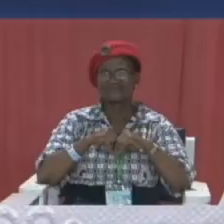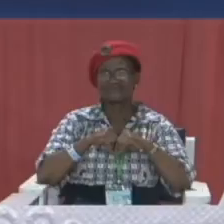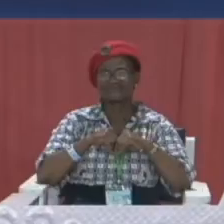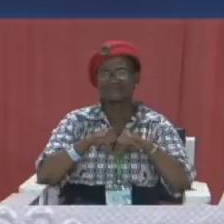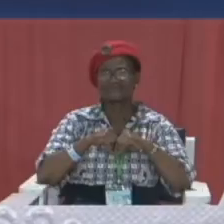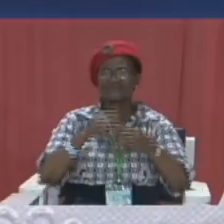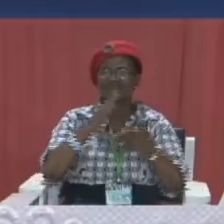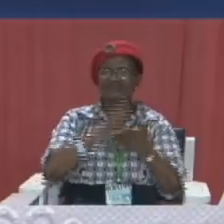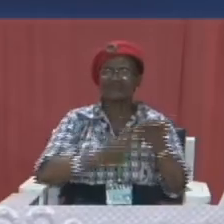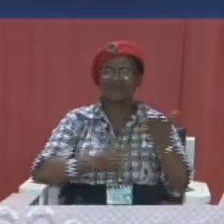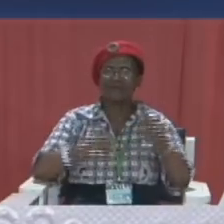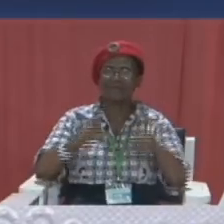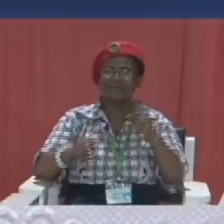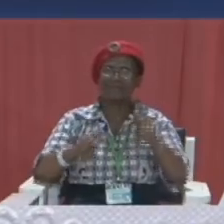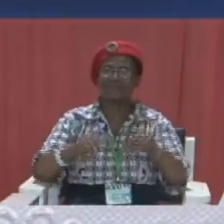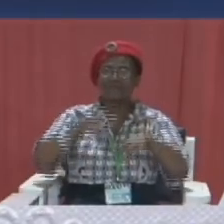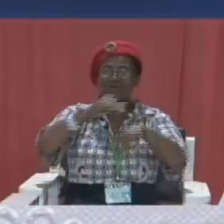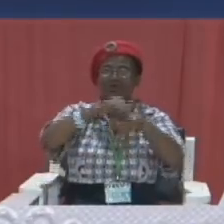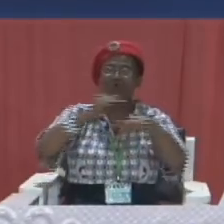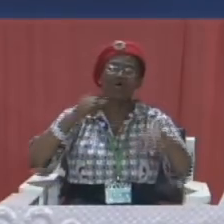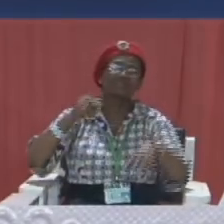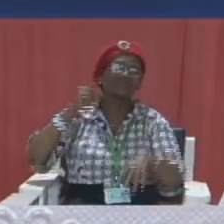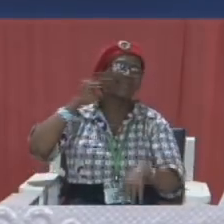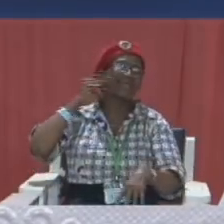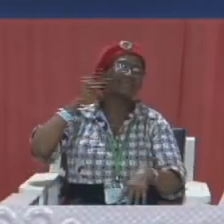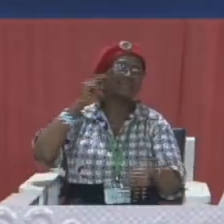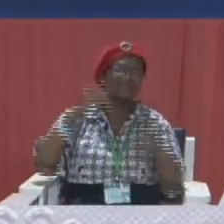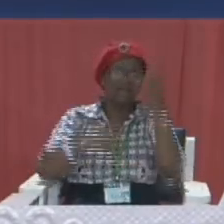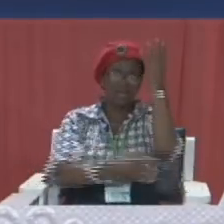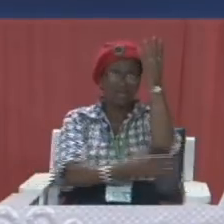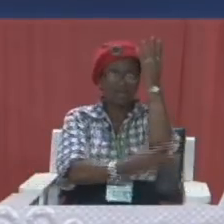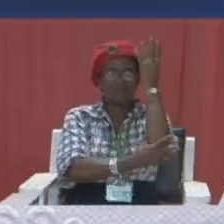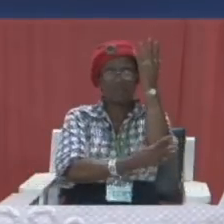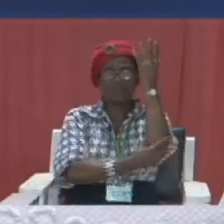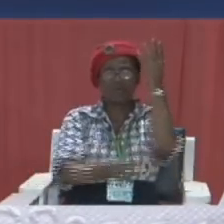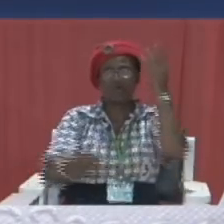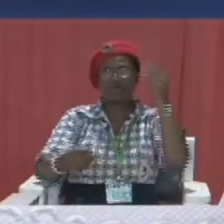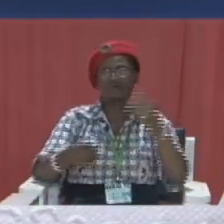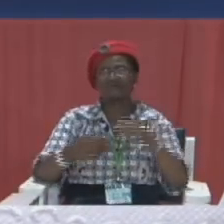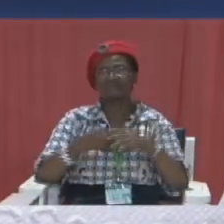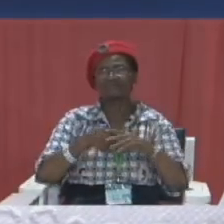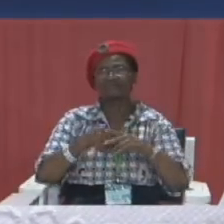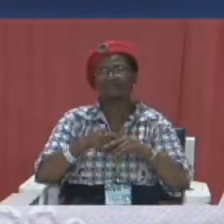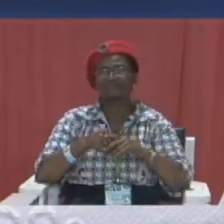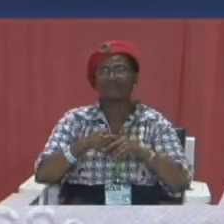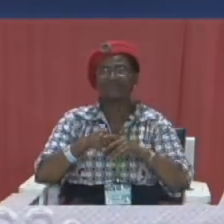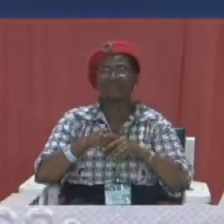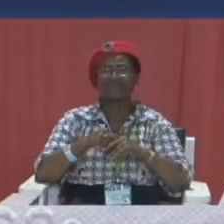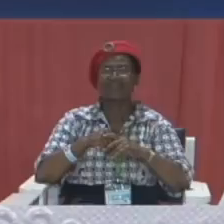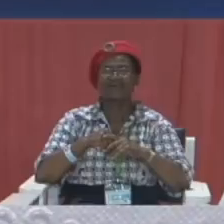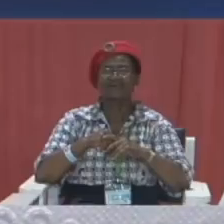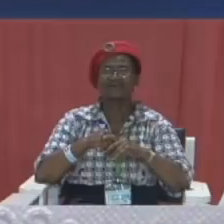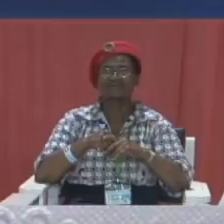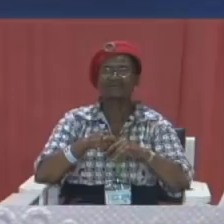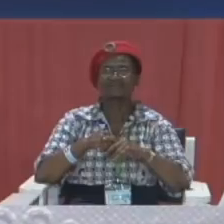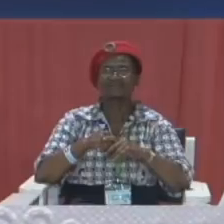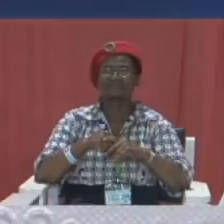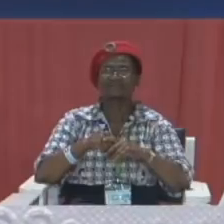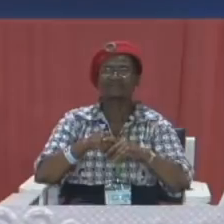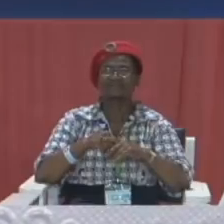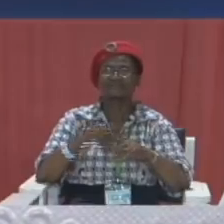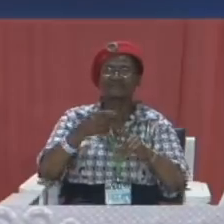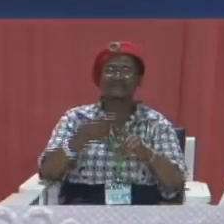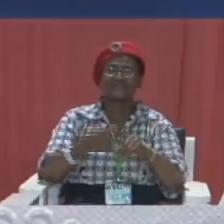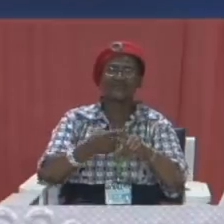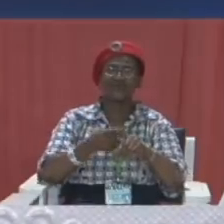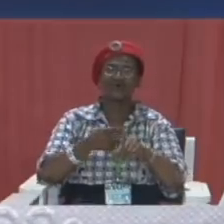Some people call Nigeria poor. Awon kan ro pe orilede Nigeria won si npe wa ni akuse. We from Nigeria. Sugbon